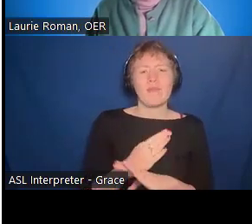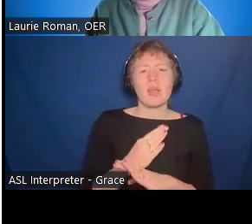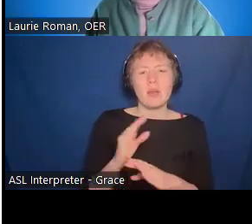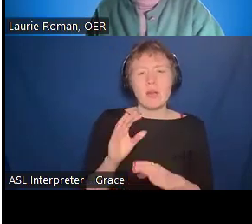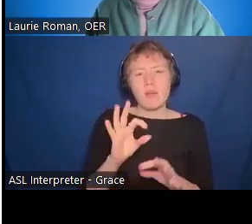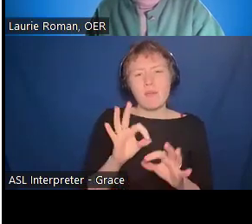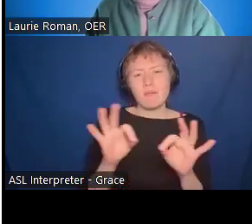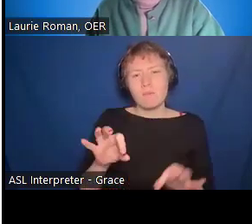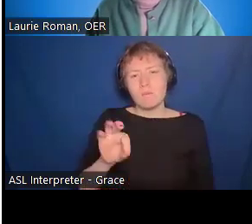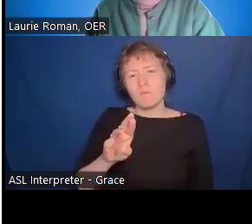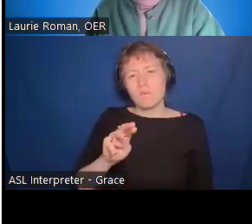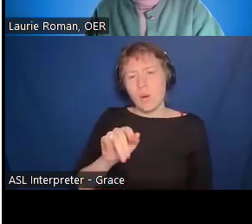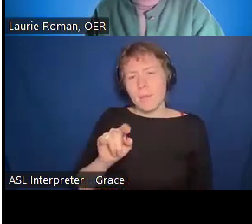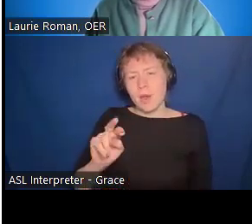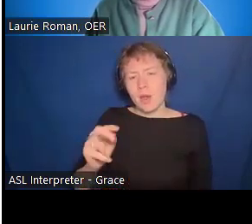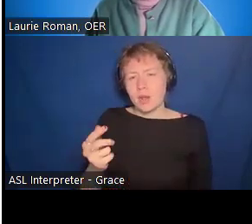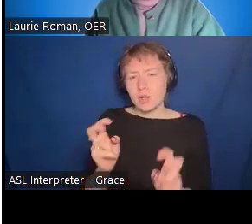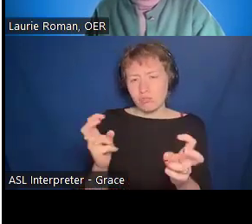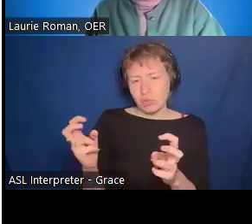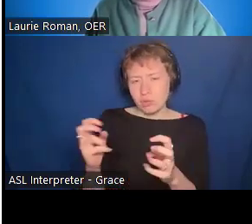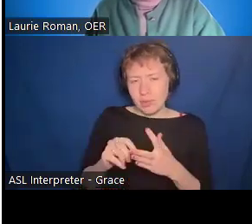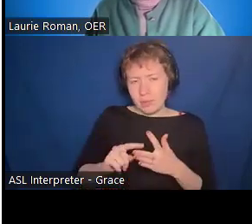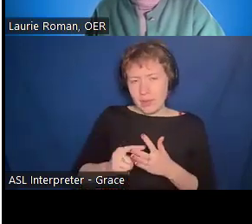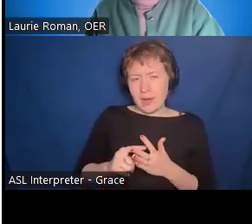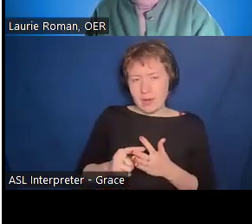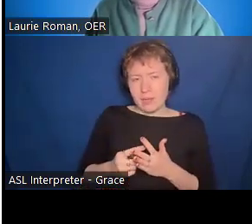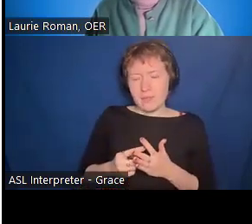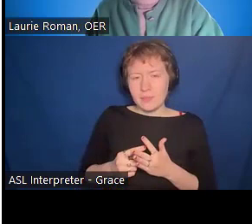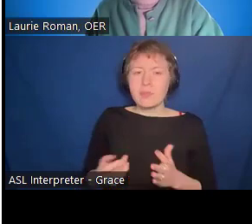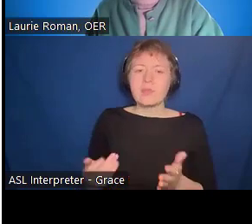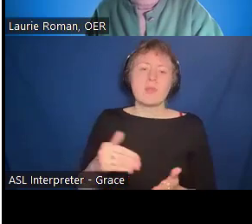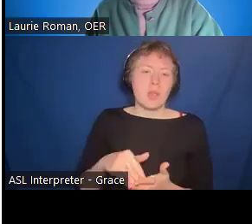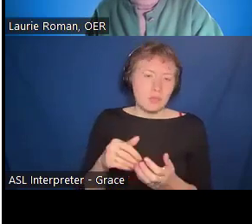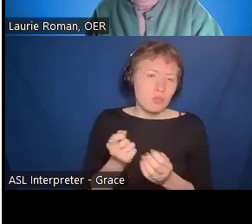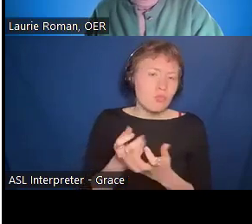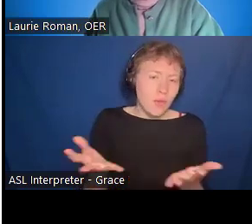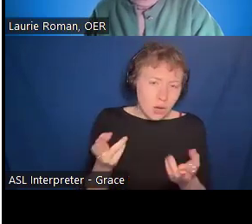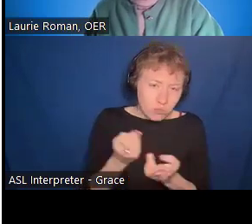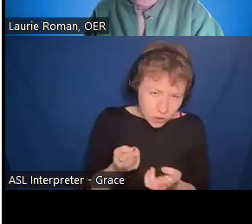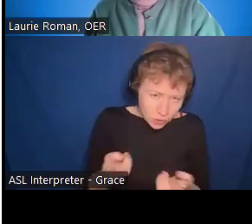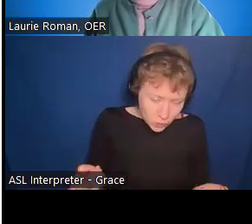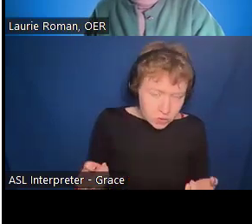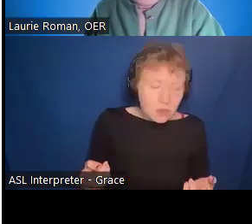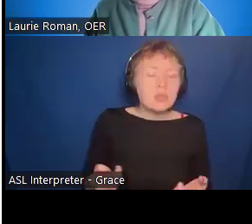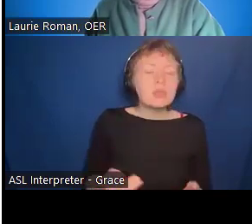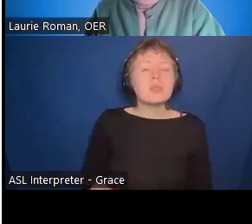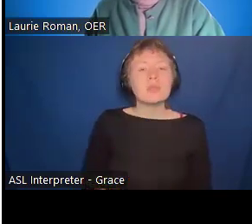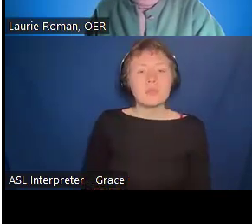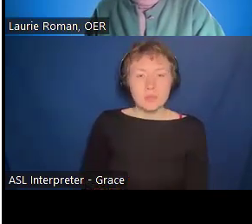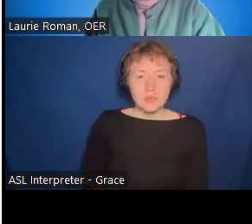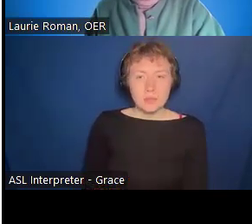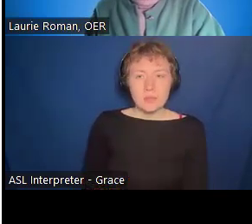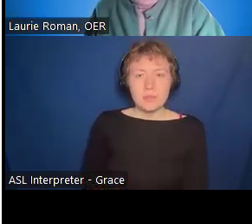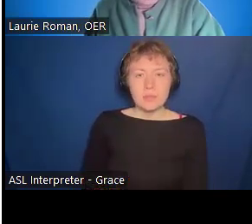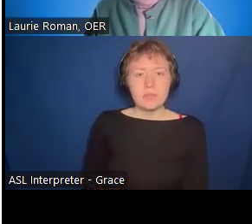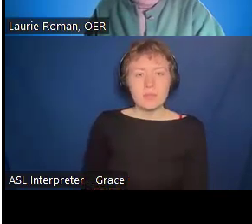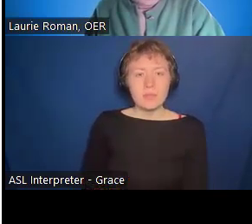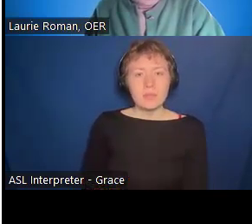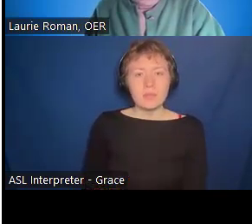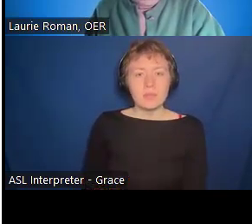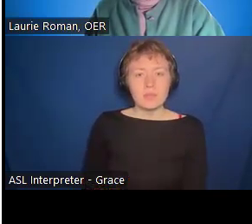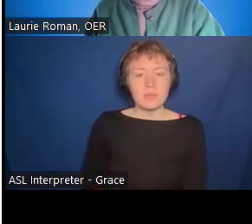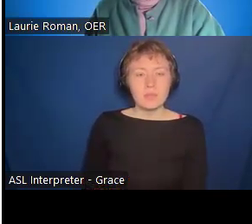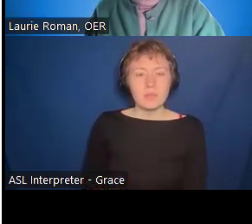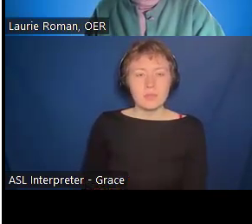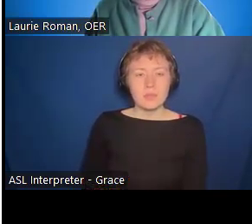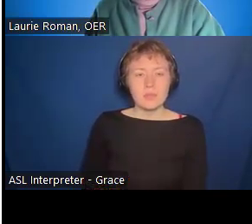at the beginning. So again, we're providing those additional resources. At the point where we are in